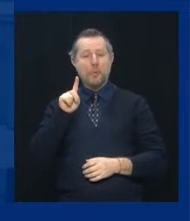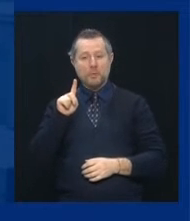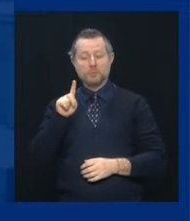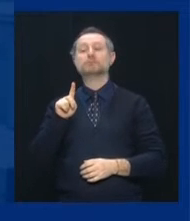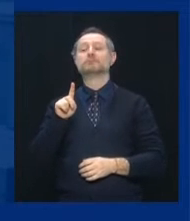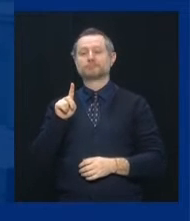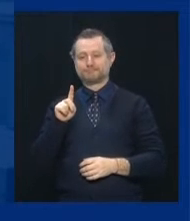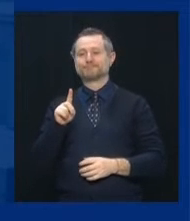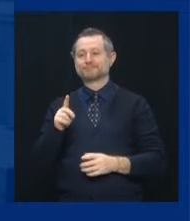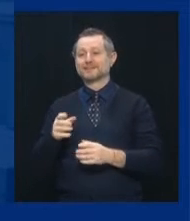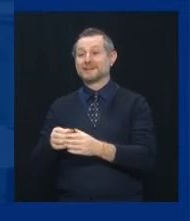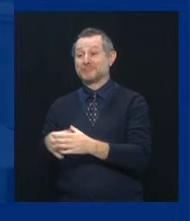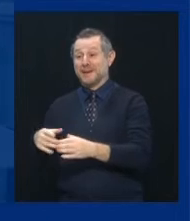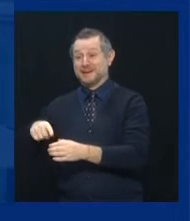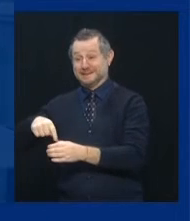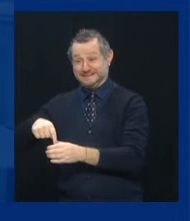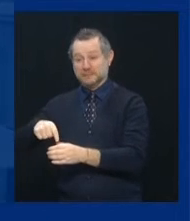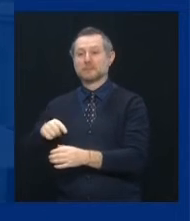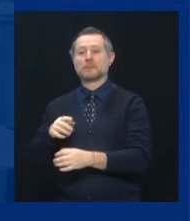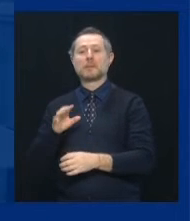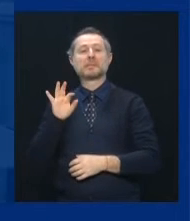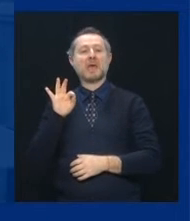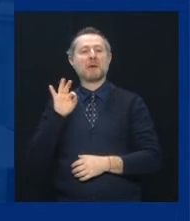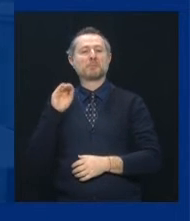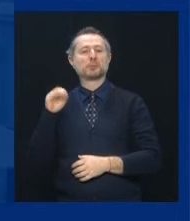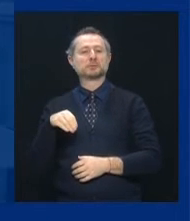Microclusters are 9%,